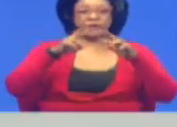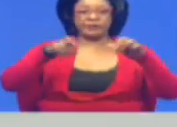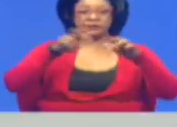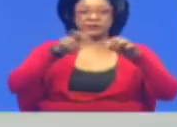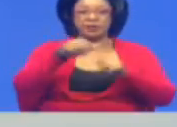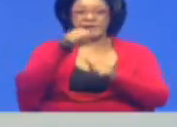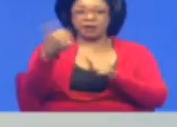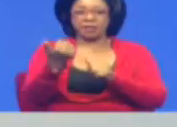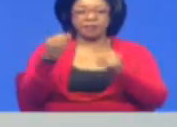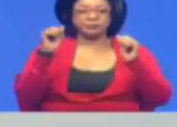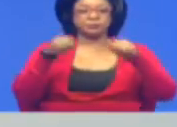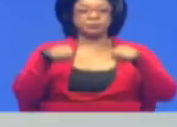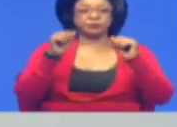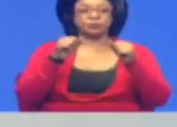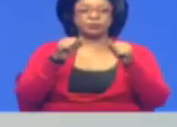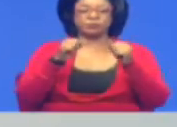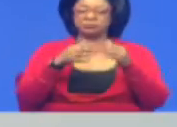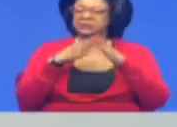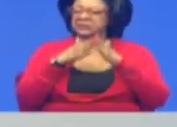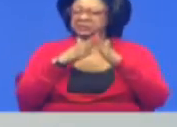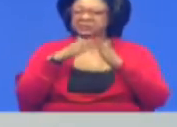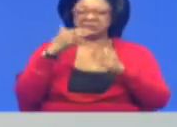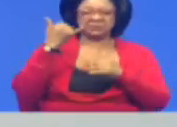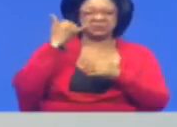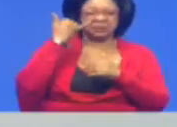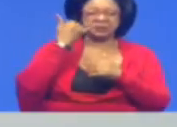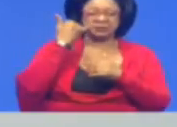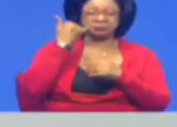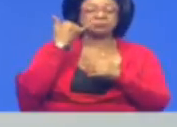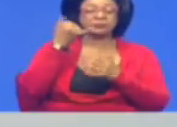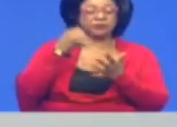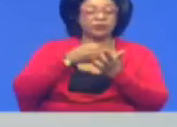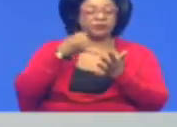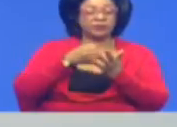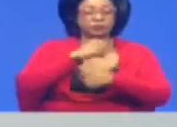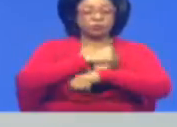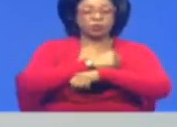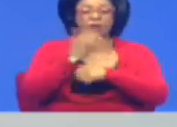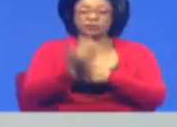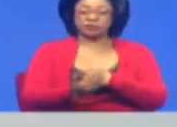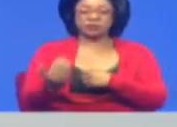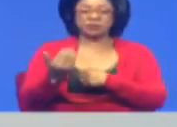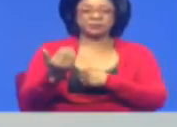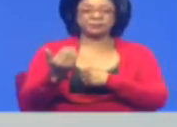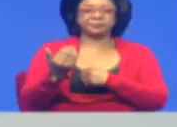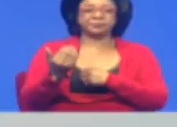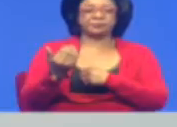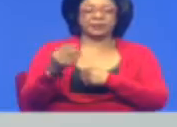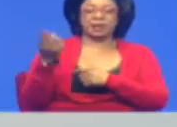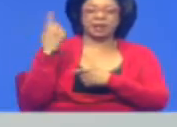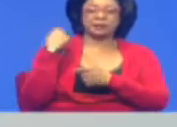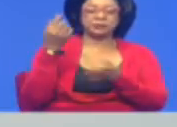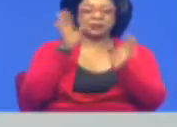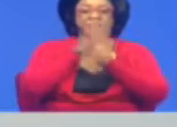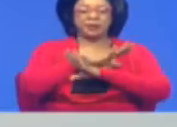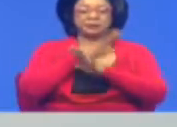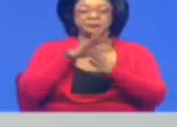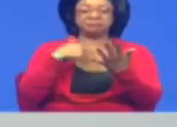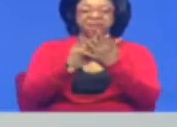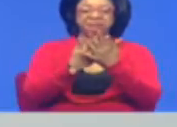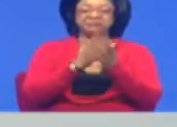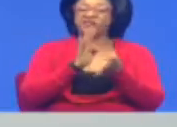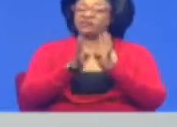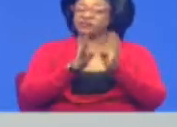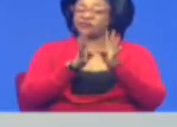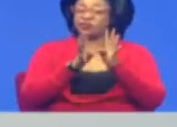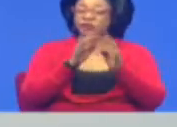possible sex and drugs ring involving school children, as detectives last night arrested 44 school